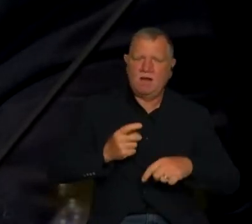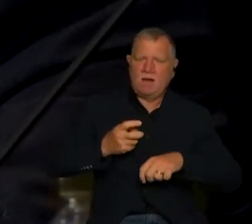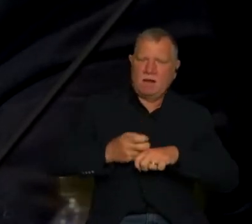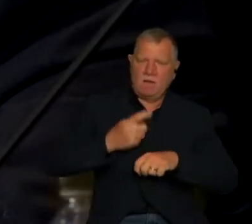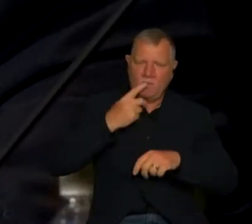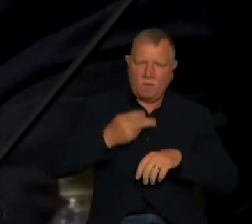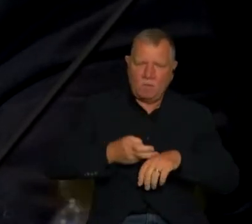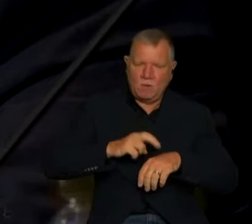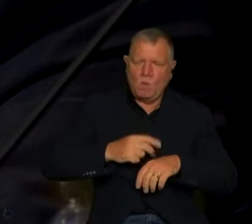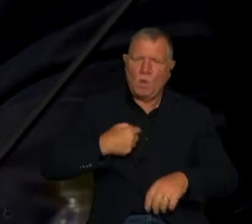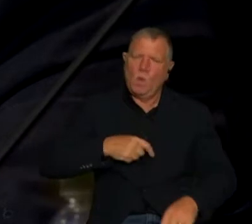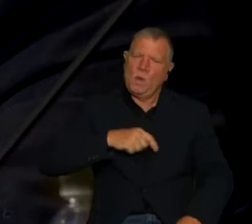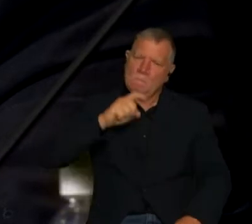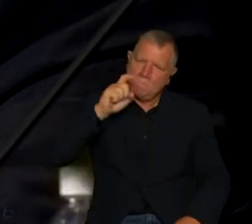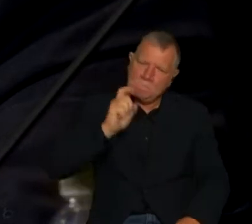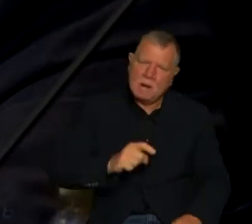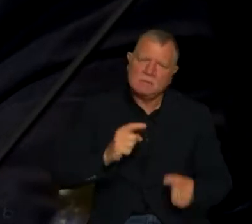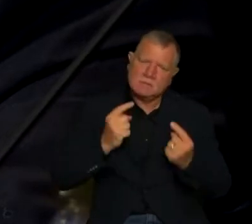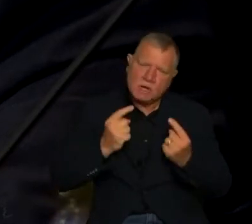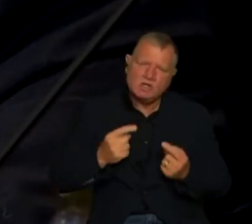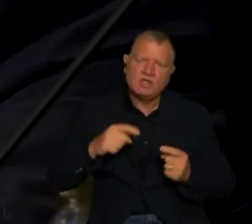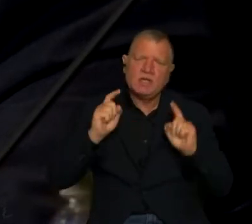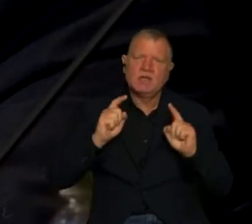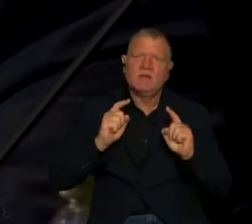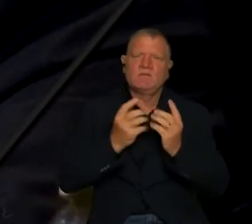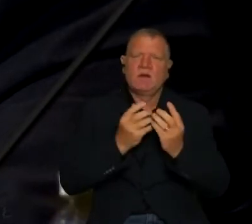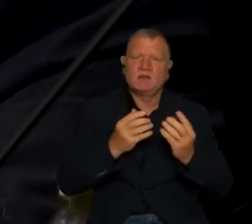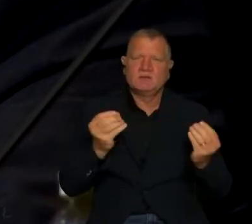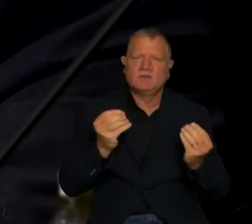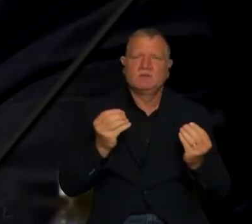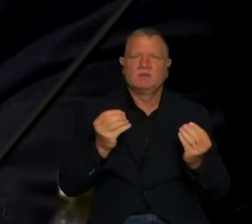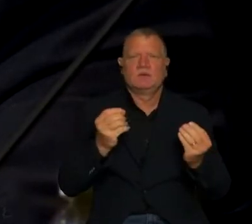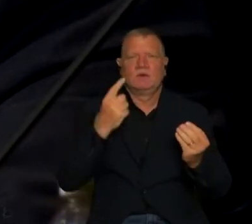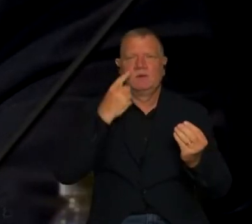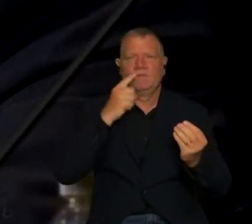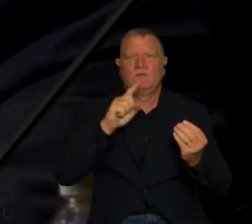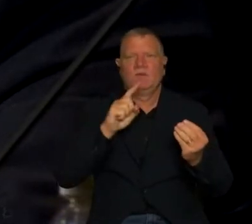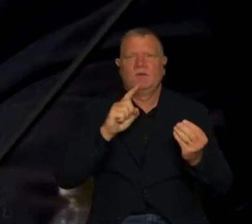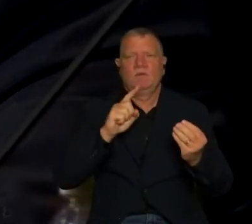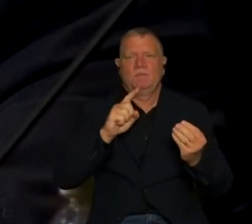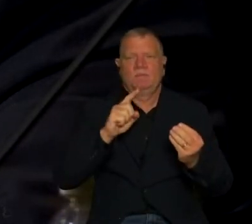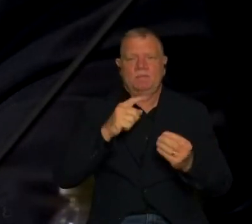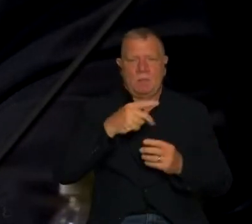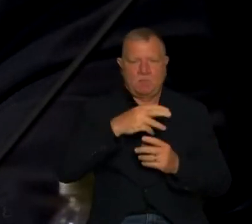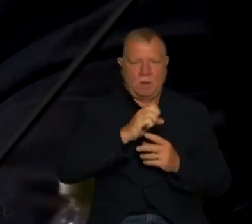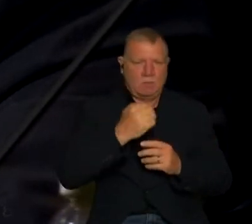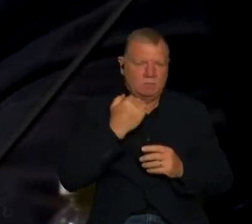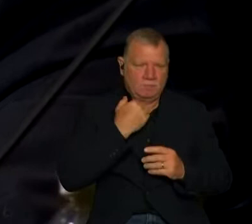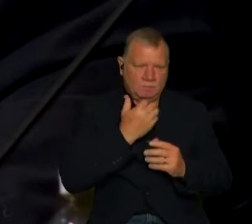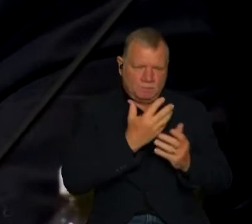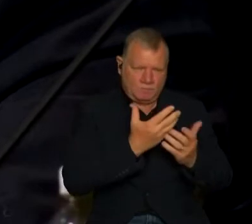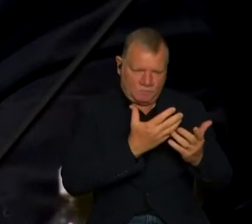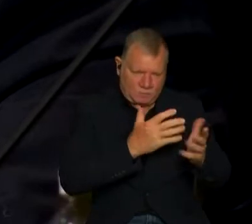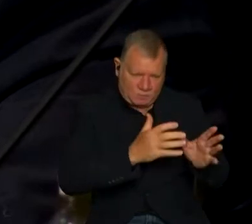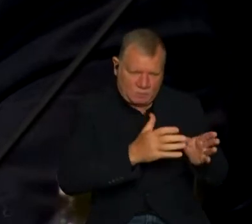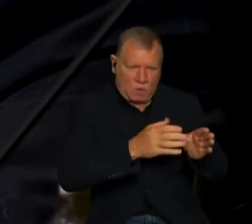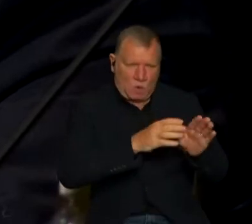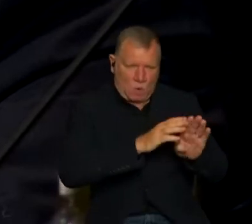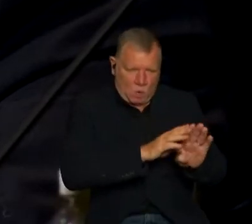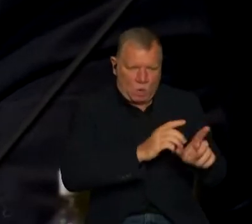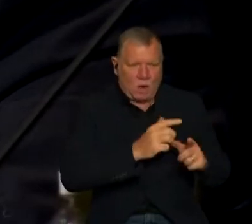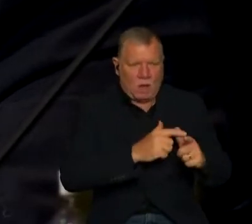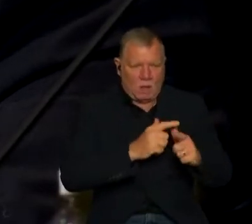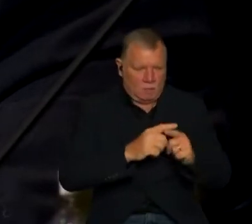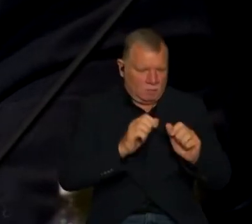Rico. We must achieve a solution for taking out PREPA out of bankruptcy that